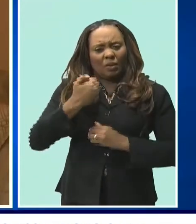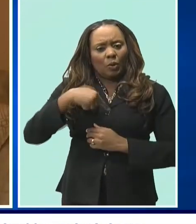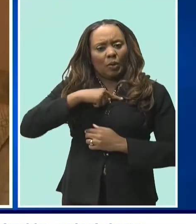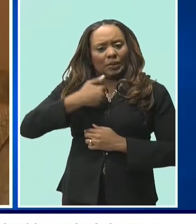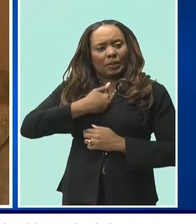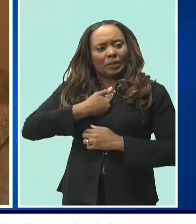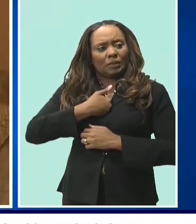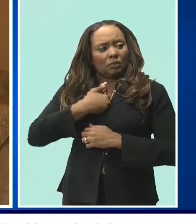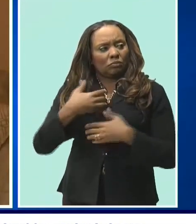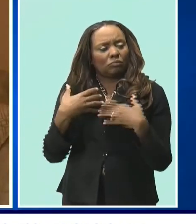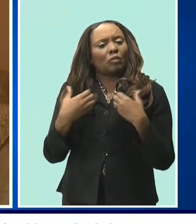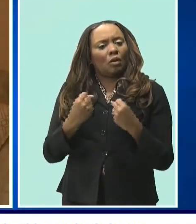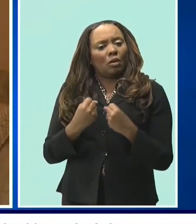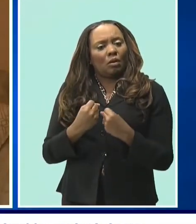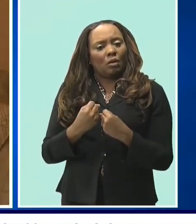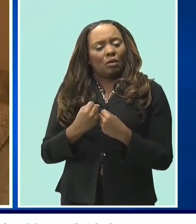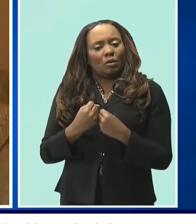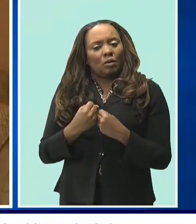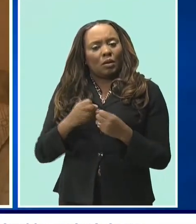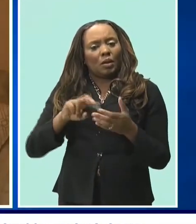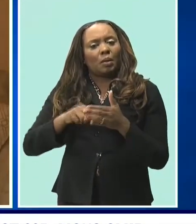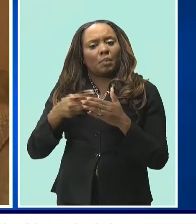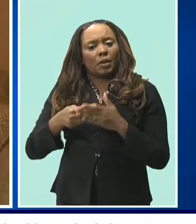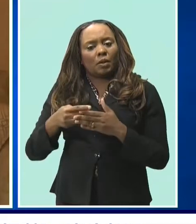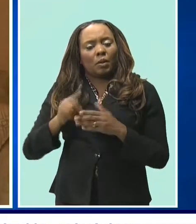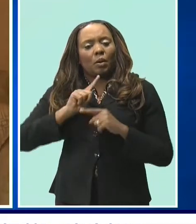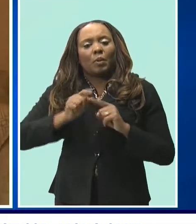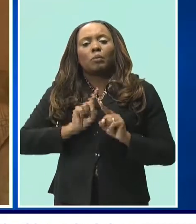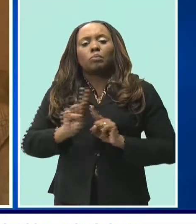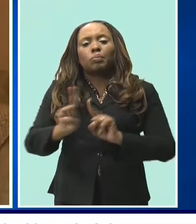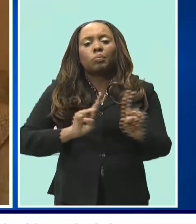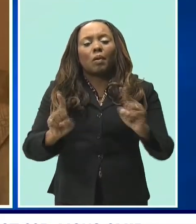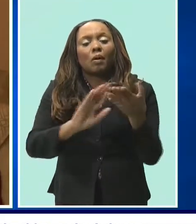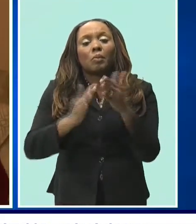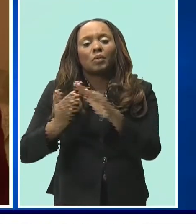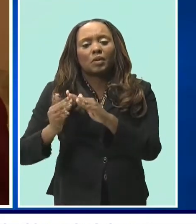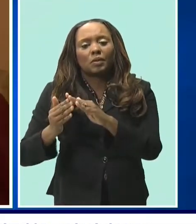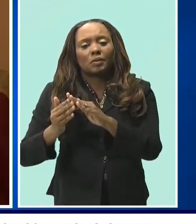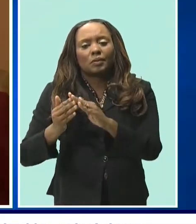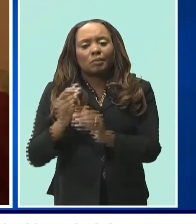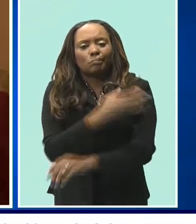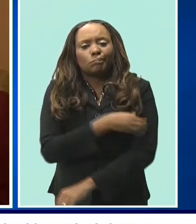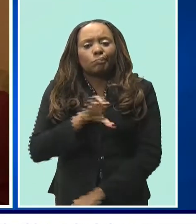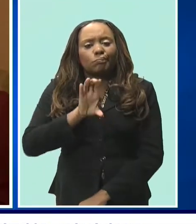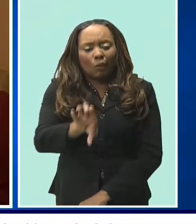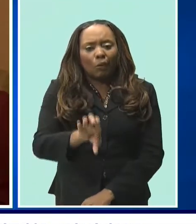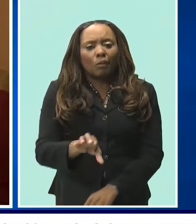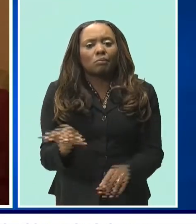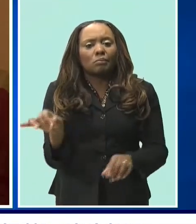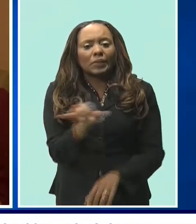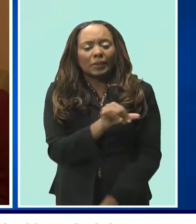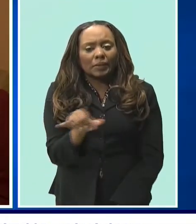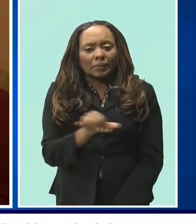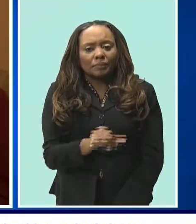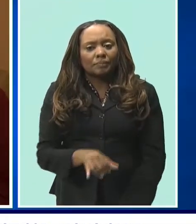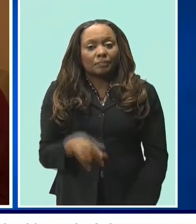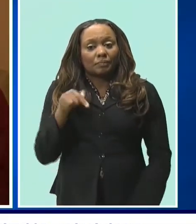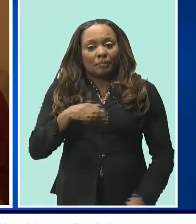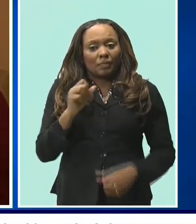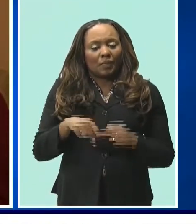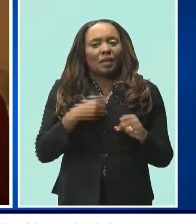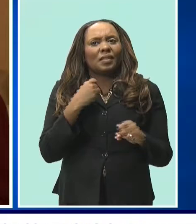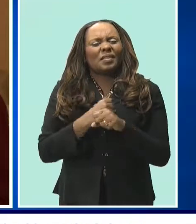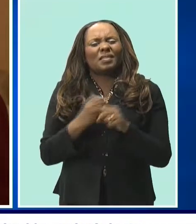going to be strong in what we do for the community. So 2020 is a year where, as we all said, it was a year with a lot